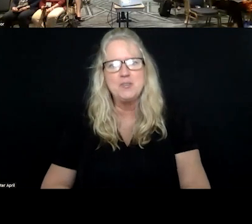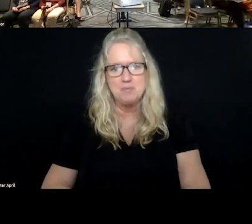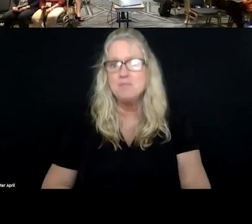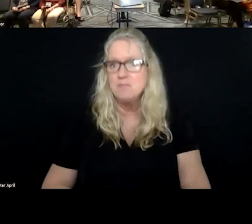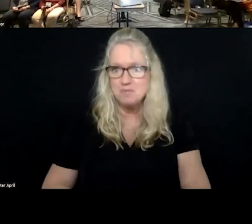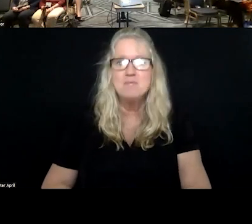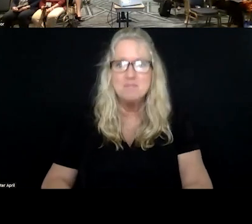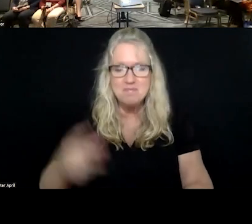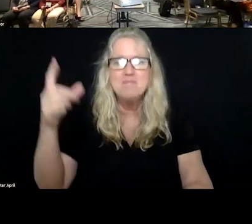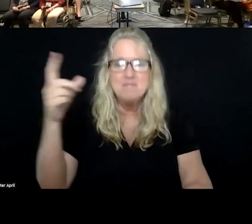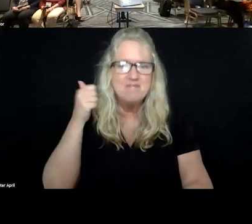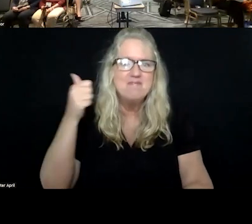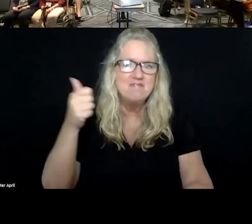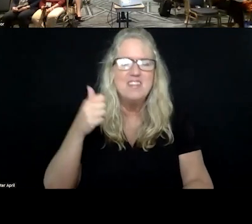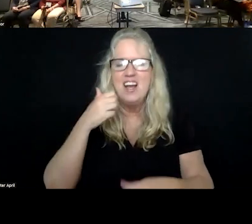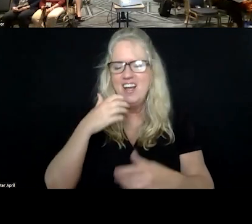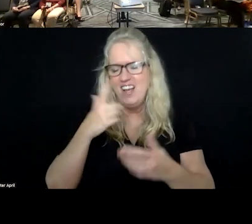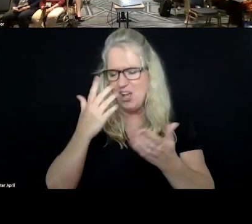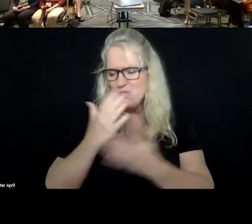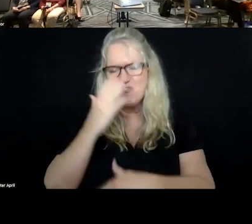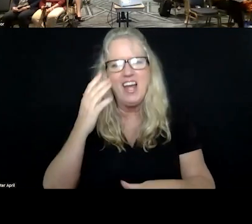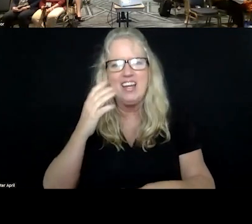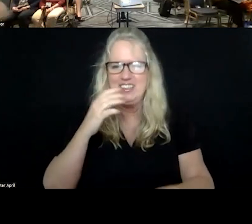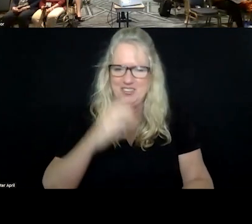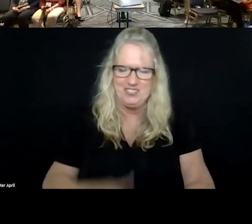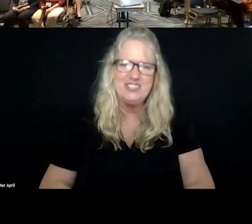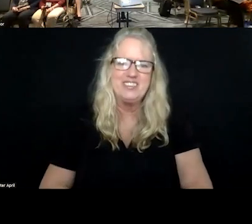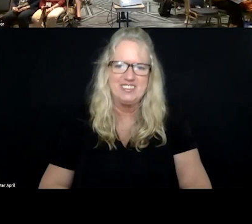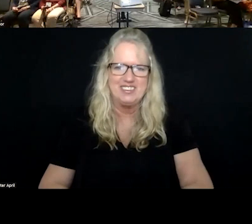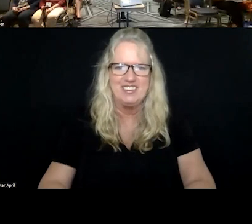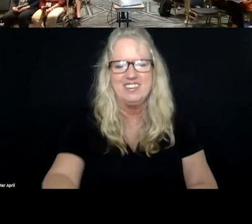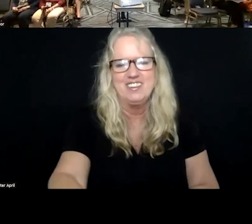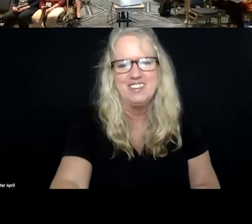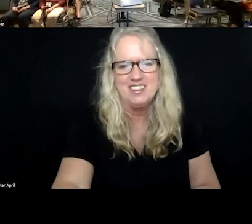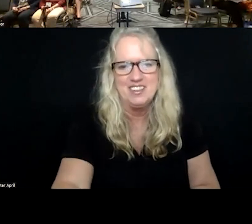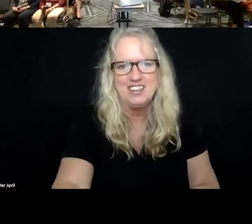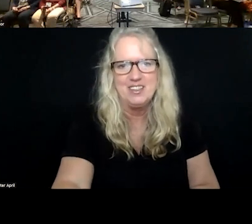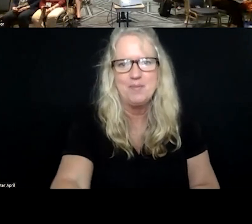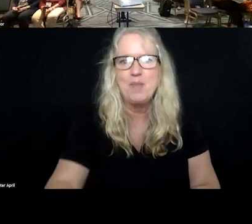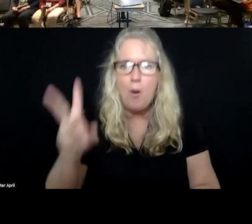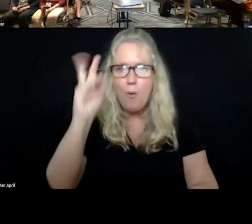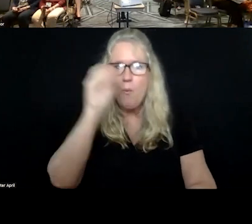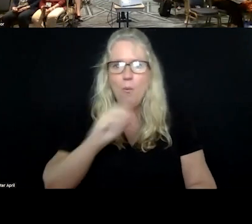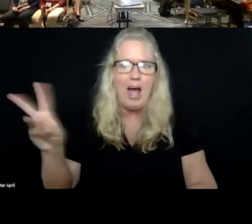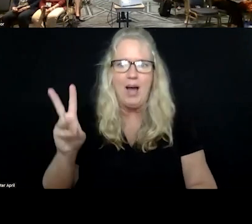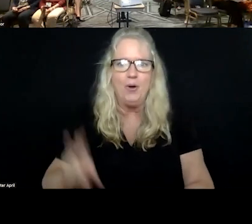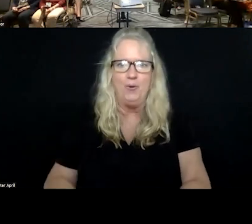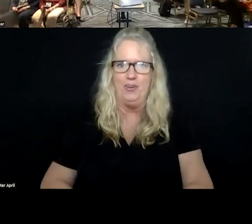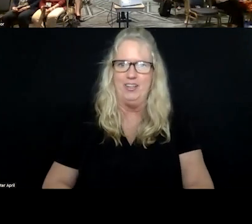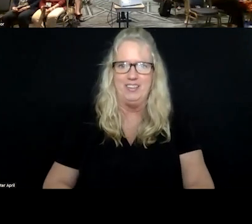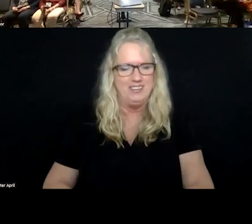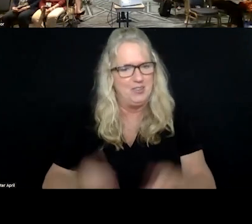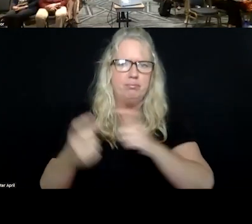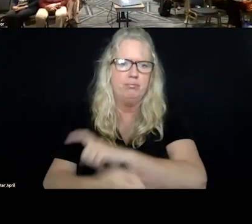All right. Yeah, the audience went with that. Wow. Well, let's